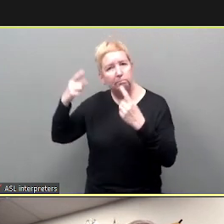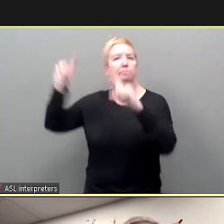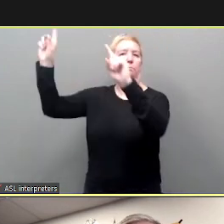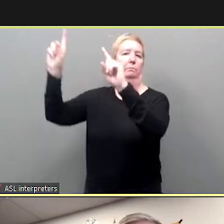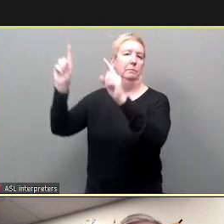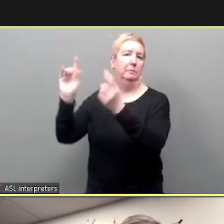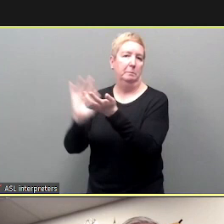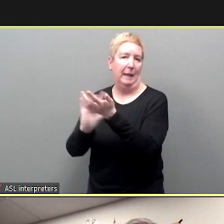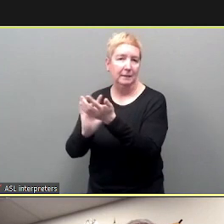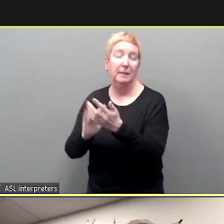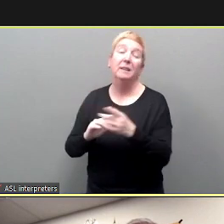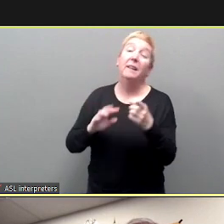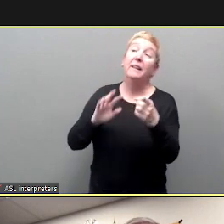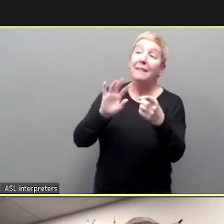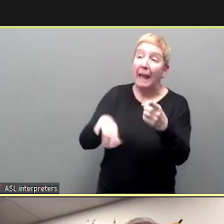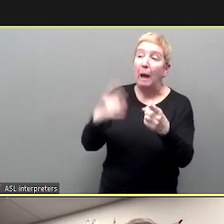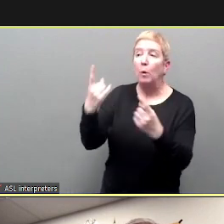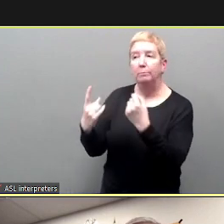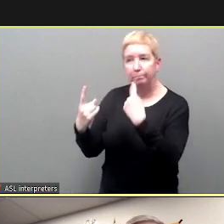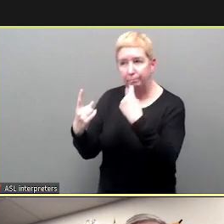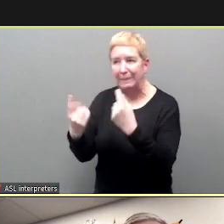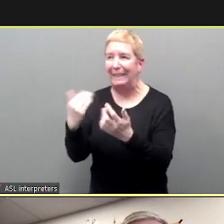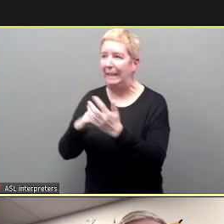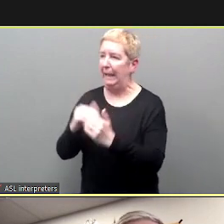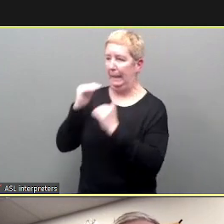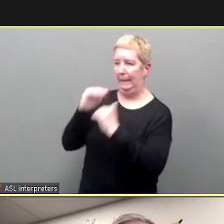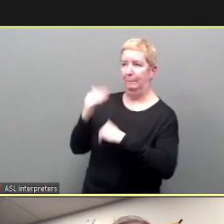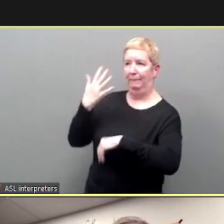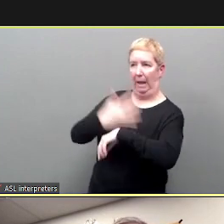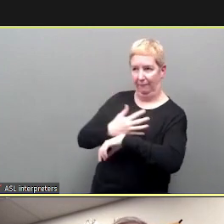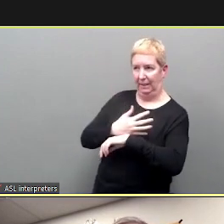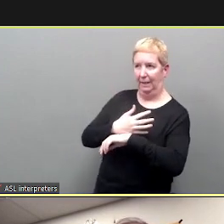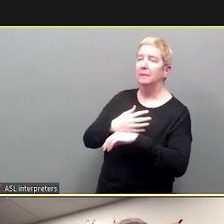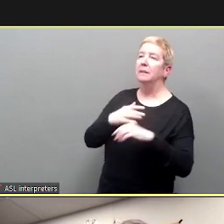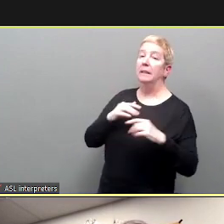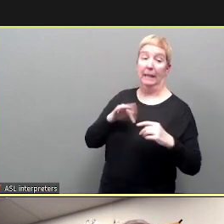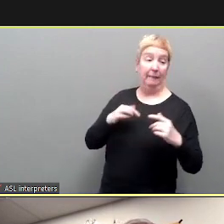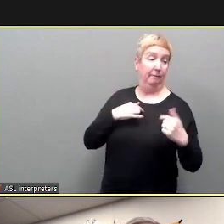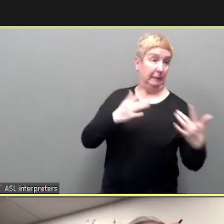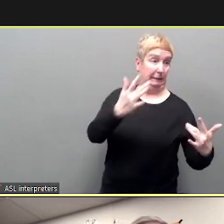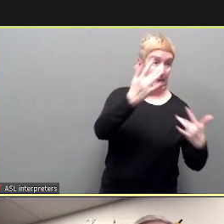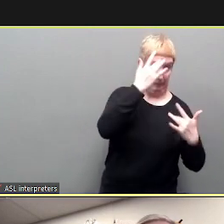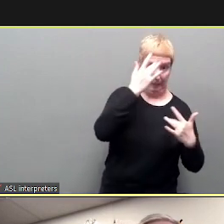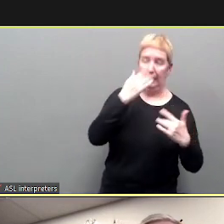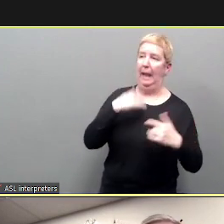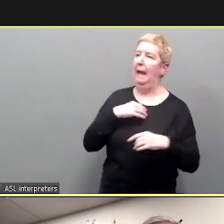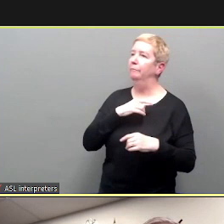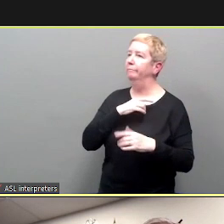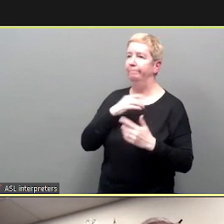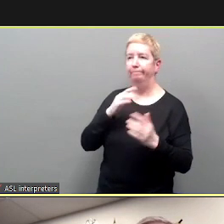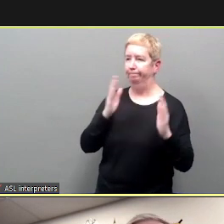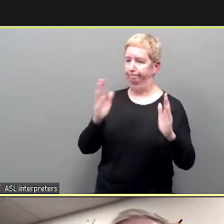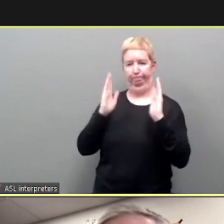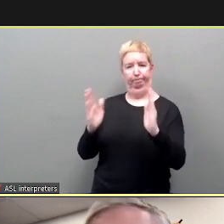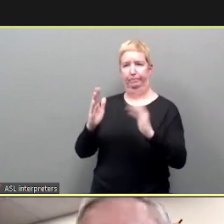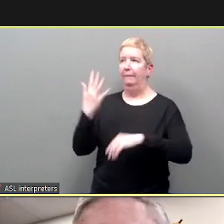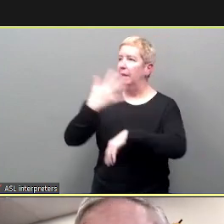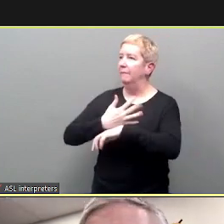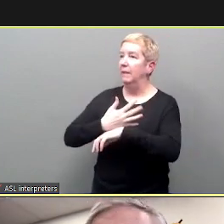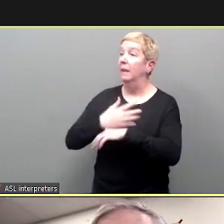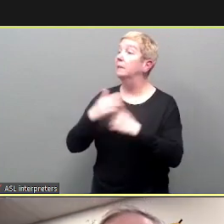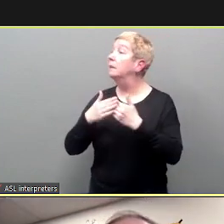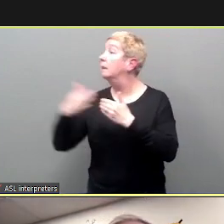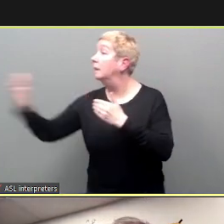agent, best to get treated within 5 days, only need treatment for 5 days, distributed by the federal government. And there's more of